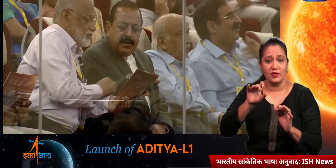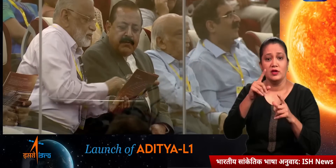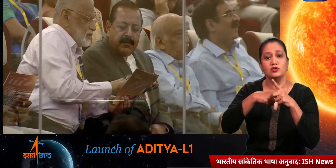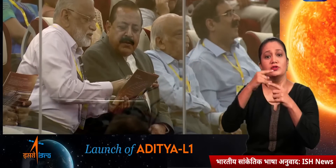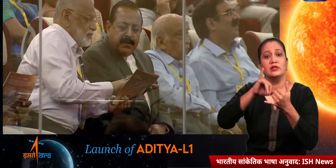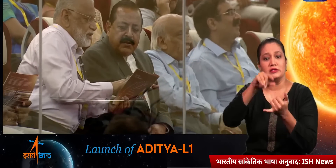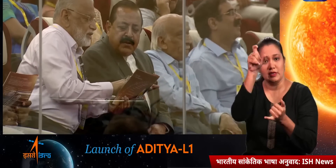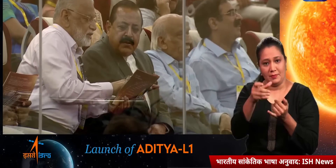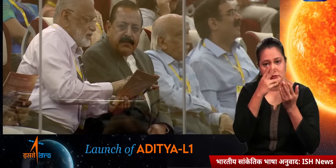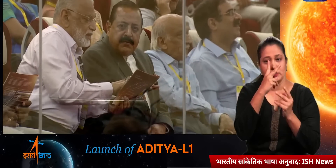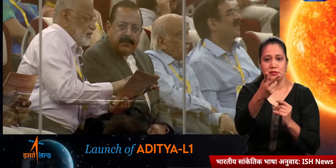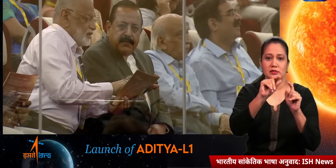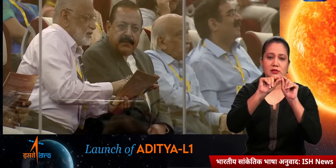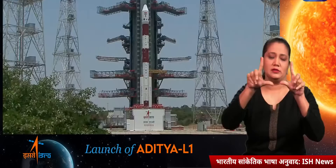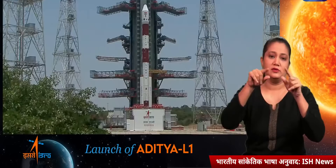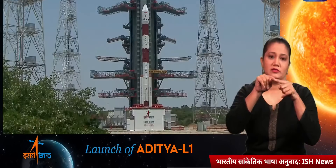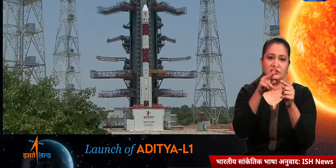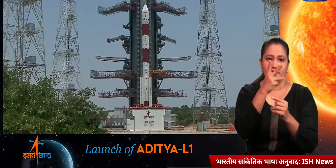Singh.